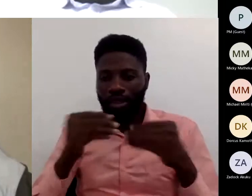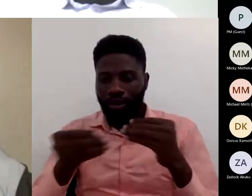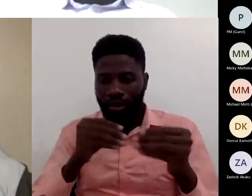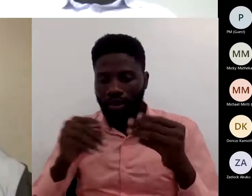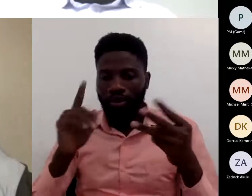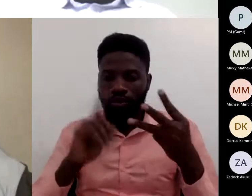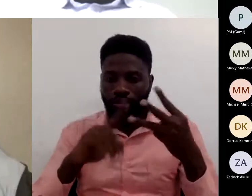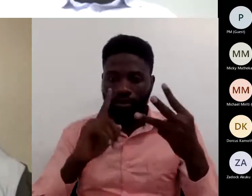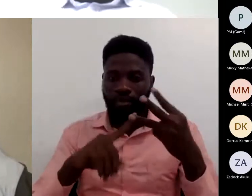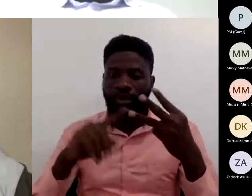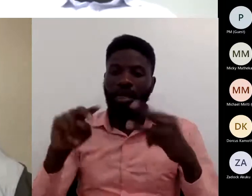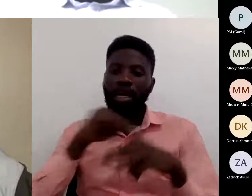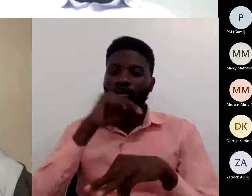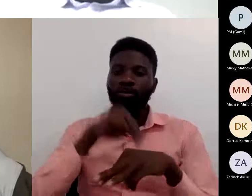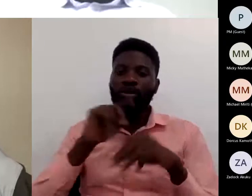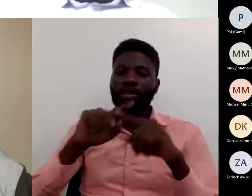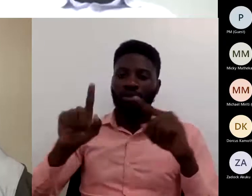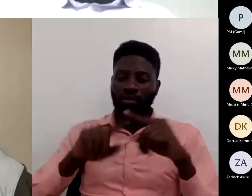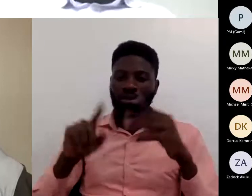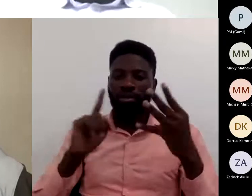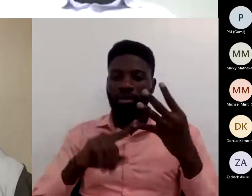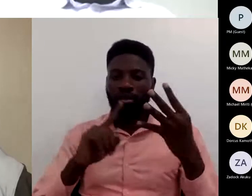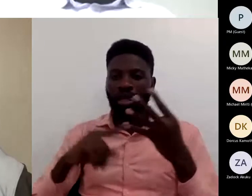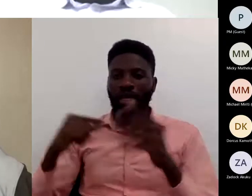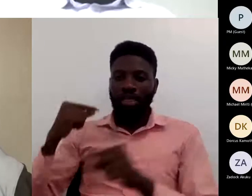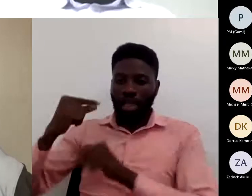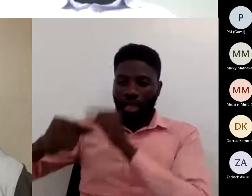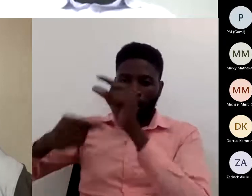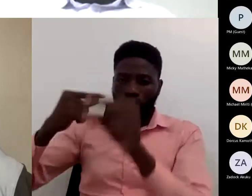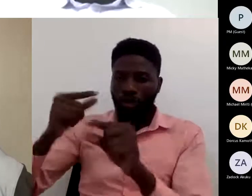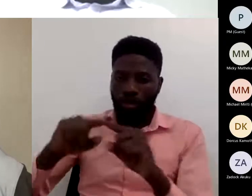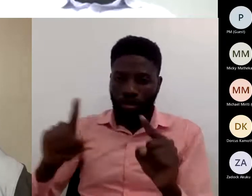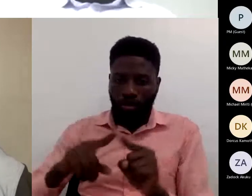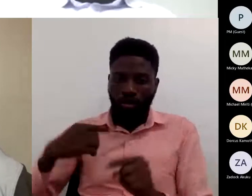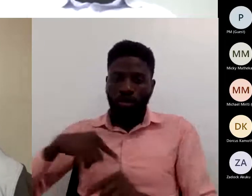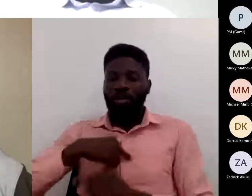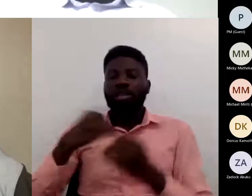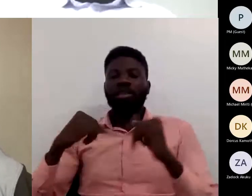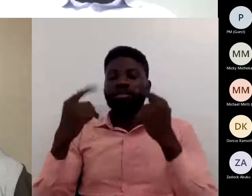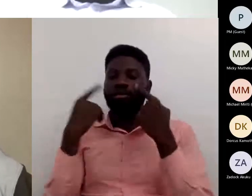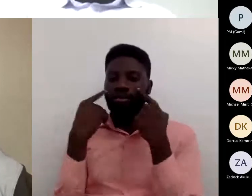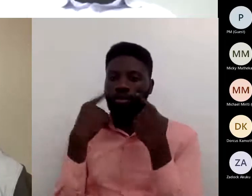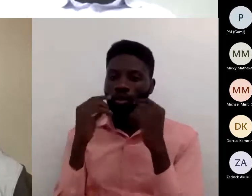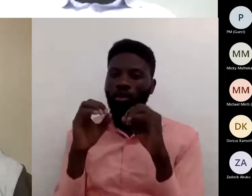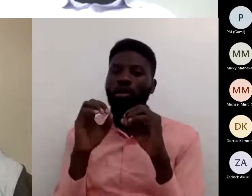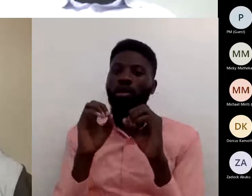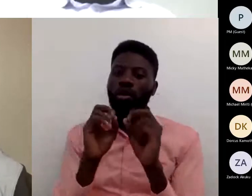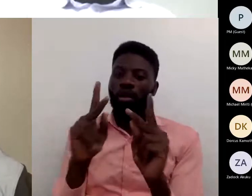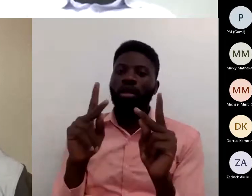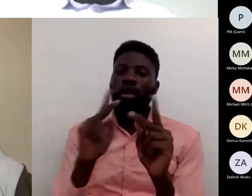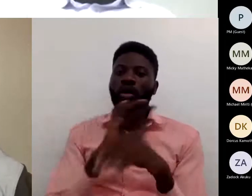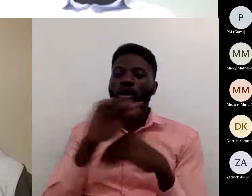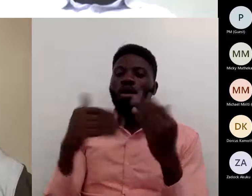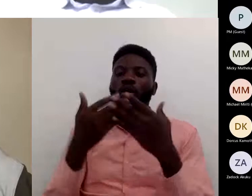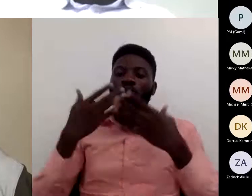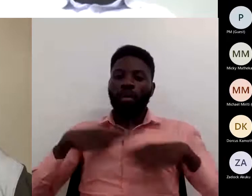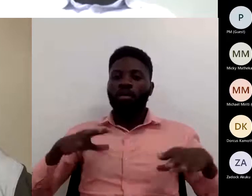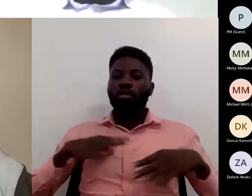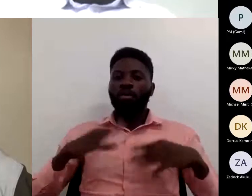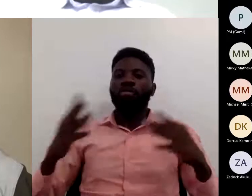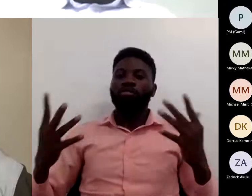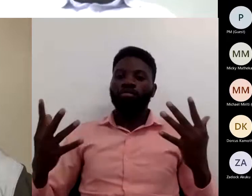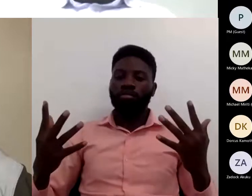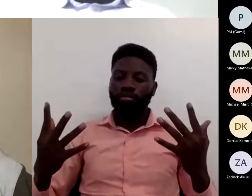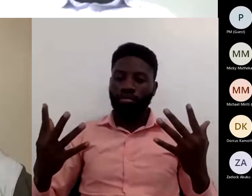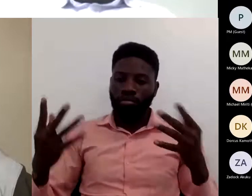We have nationalities, and we have generations. So meaning that we try to see, how do we bring all these people together? How do we learn from each other? And